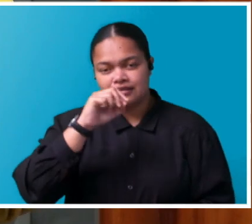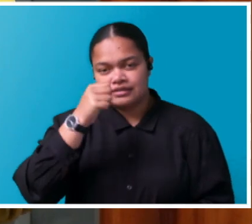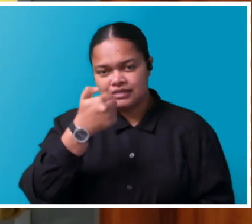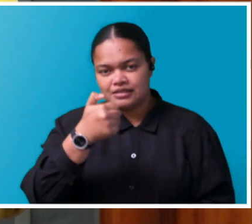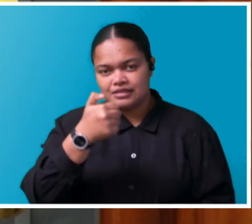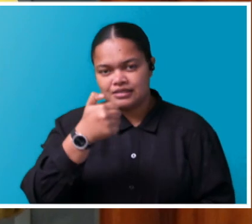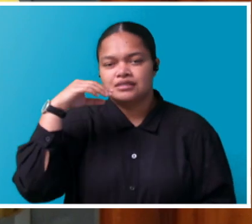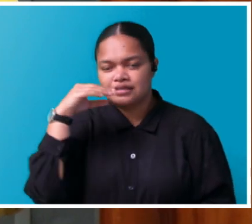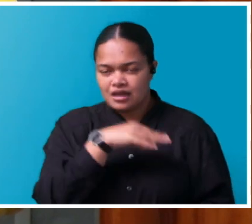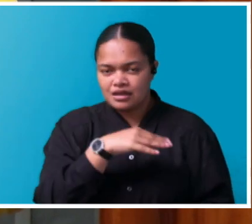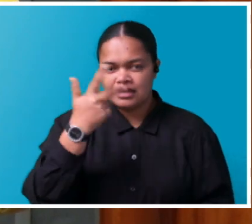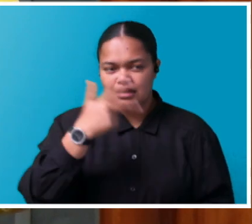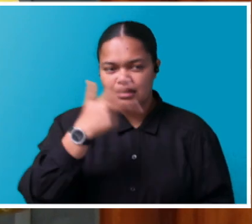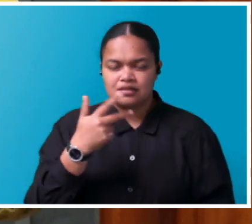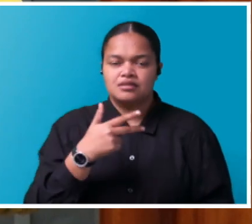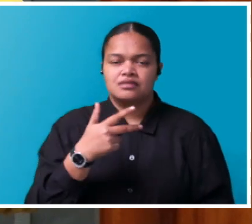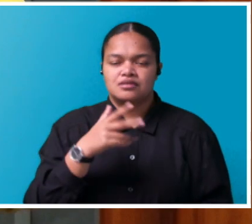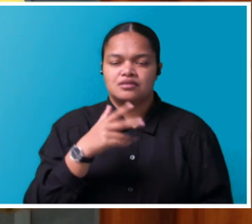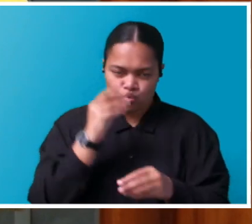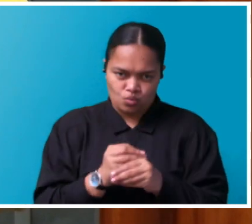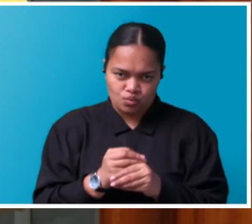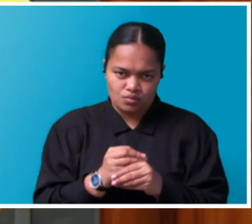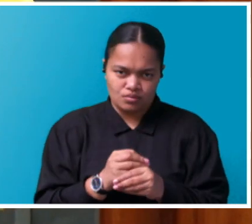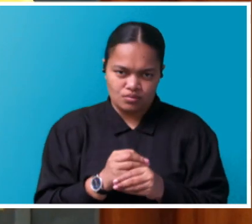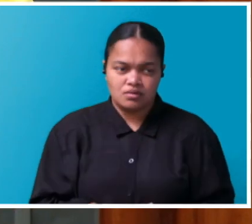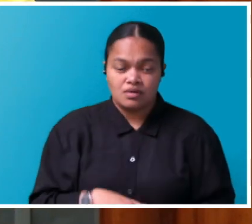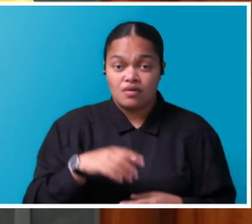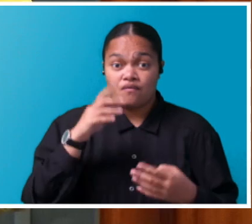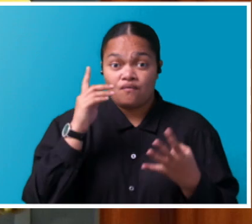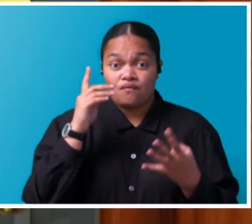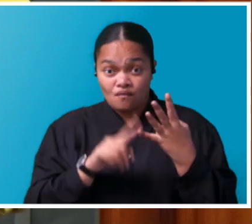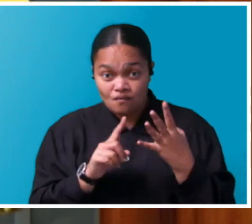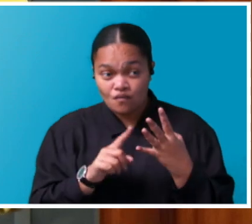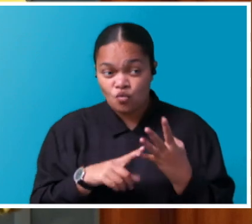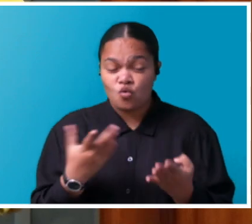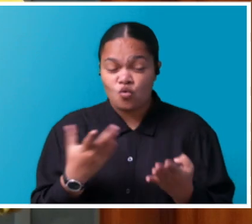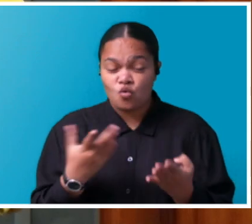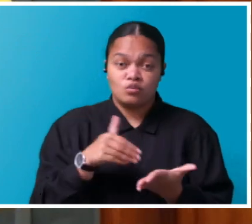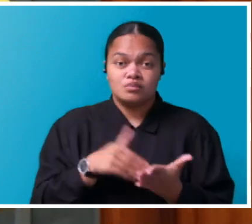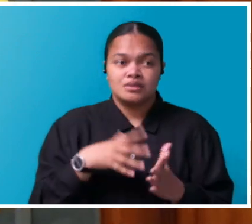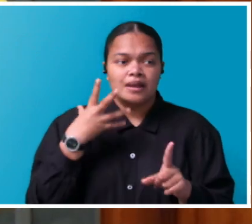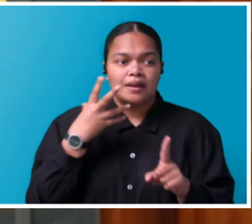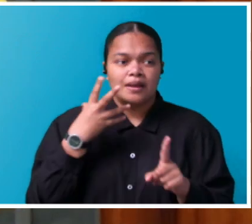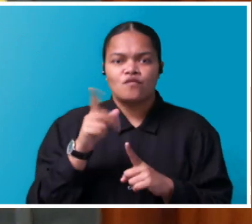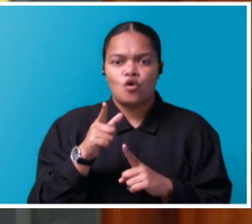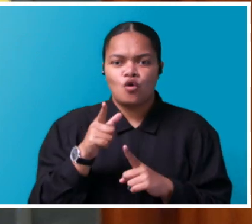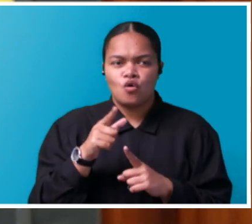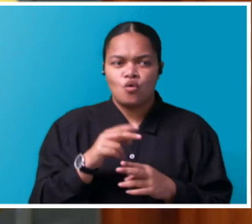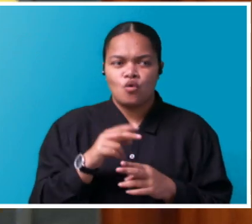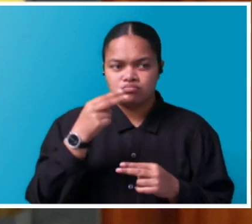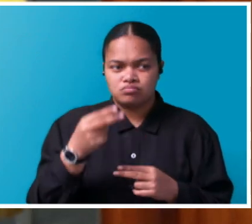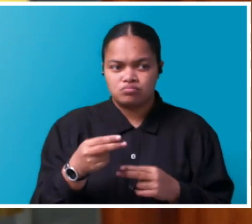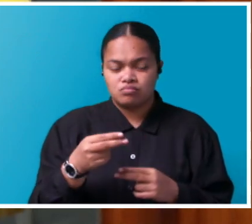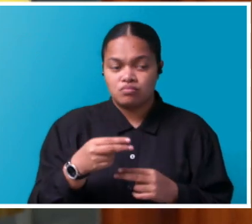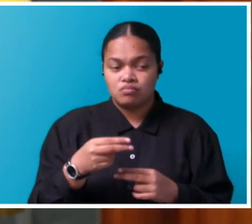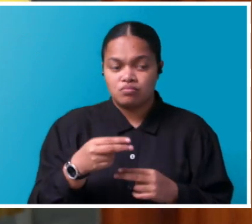293,618 emission reduction units. 4, the contributions and impact of the reforestation and afforestation